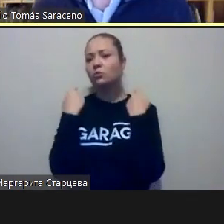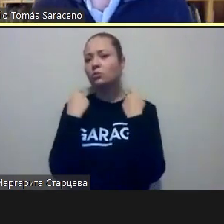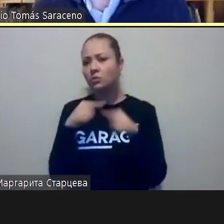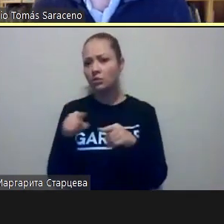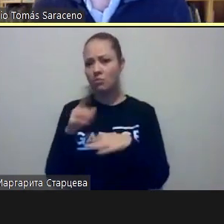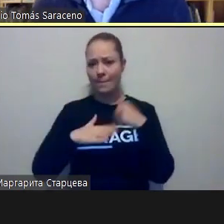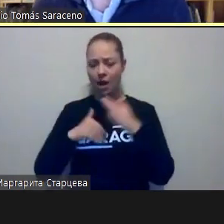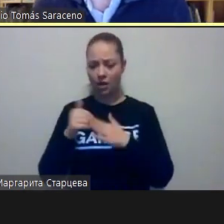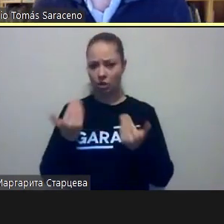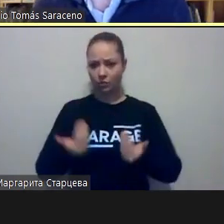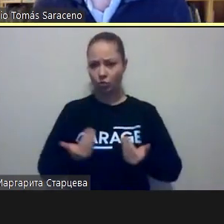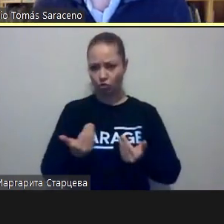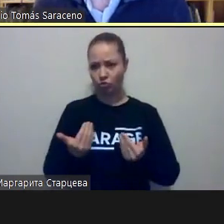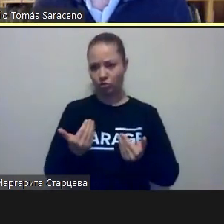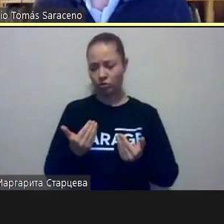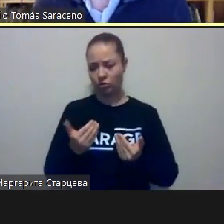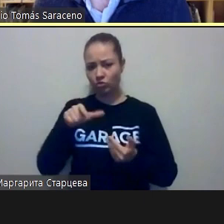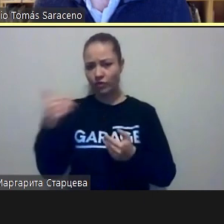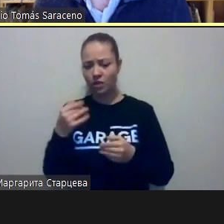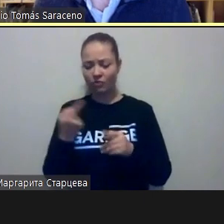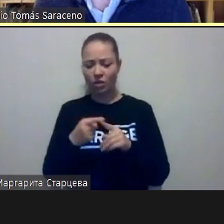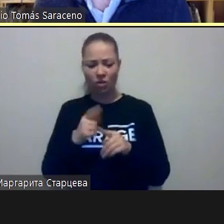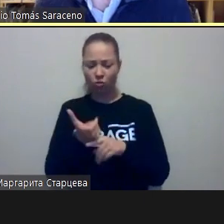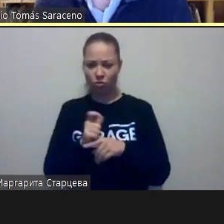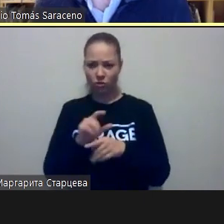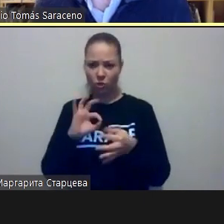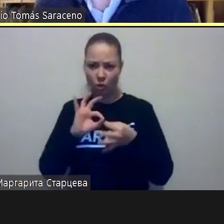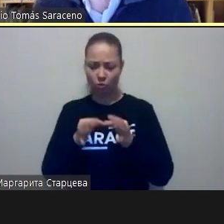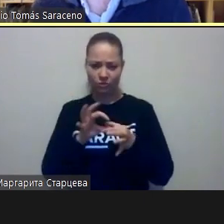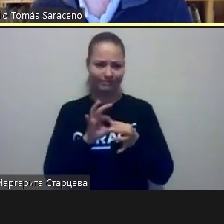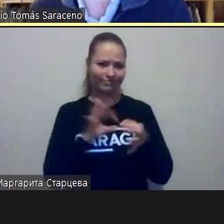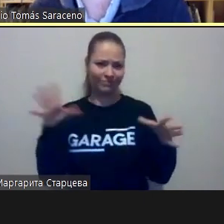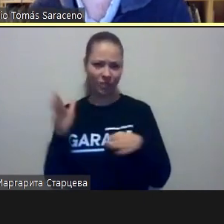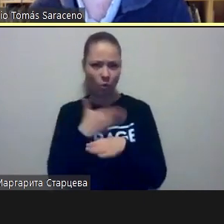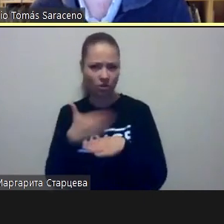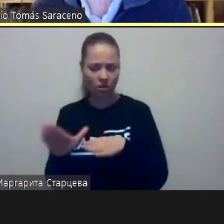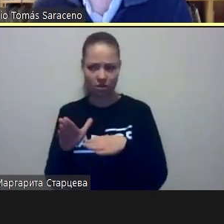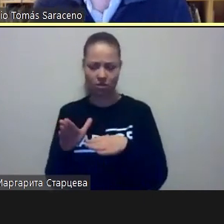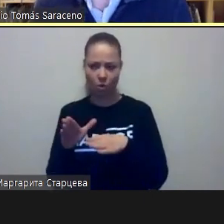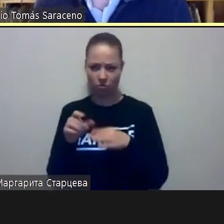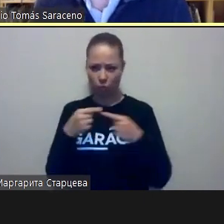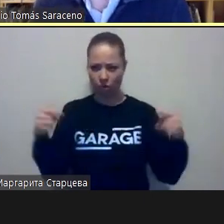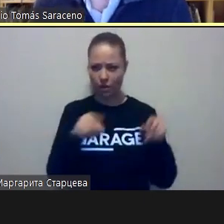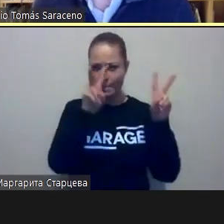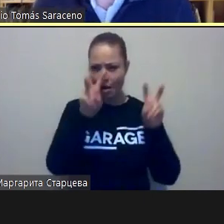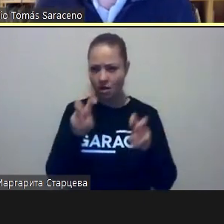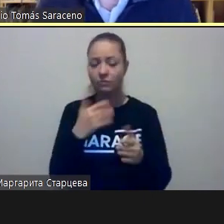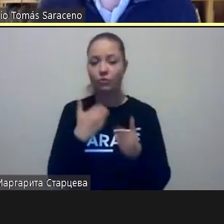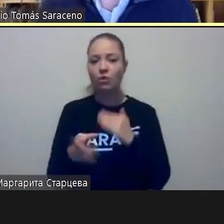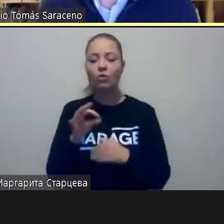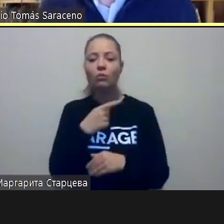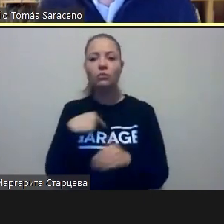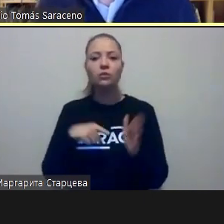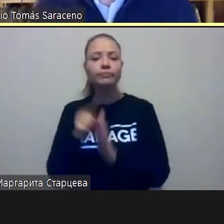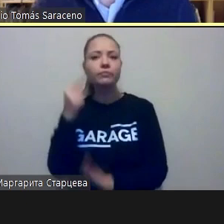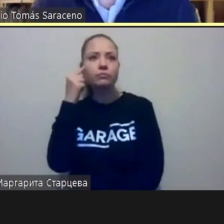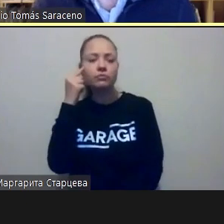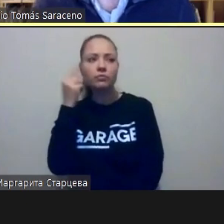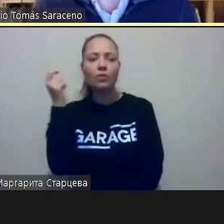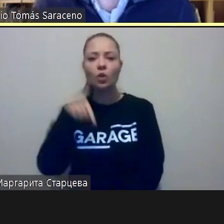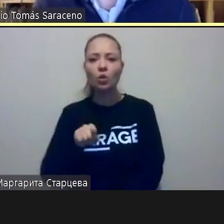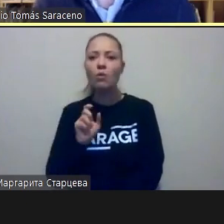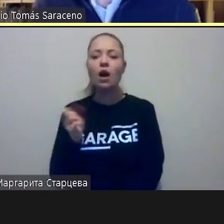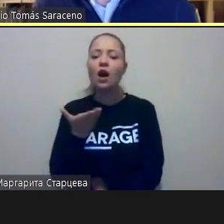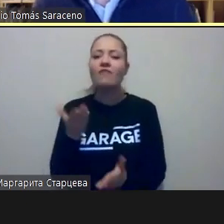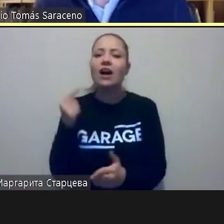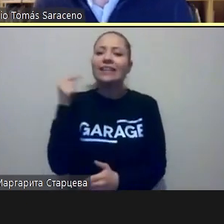be trying to think is about what are these ecologies of practice that will allow, hopefully, to fly